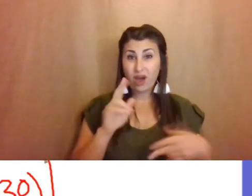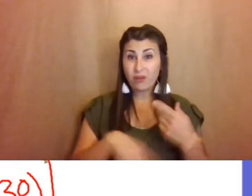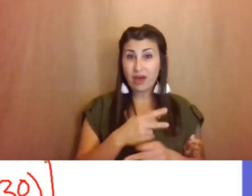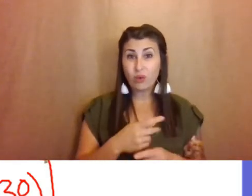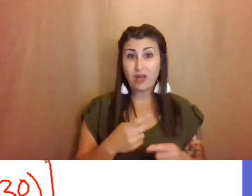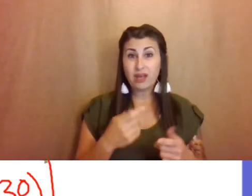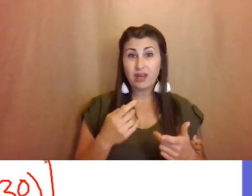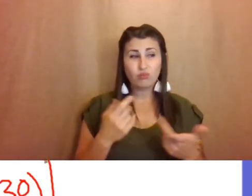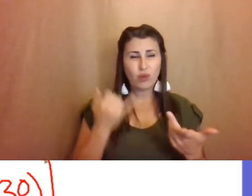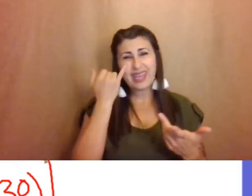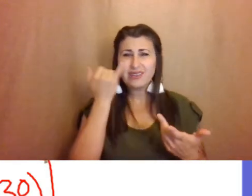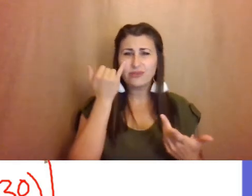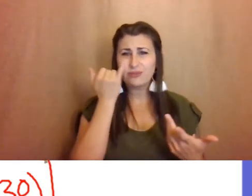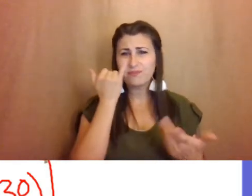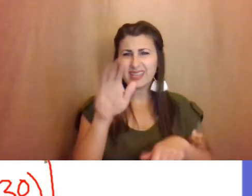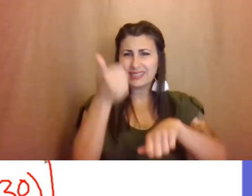But what about if I